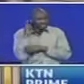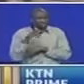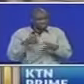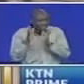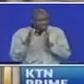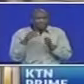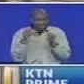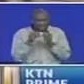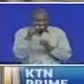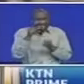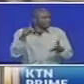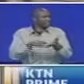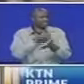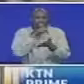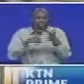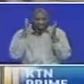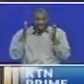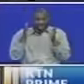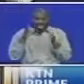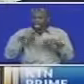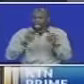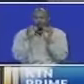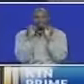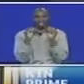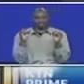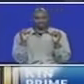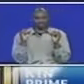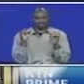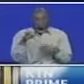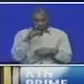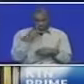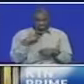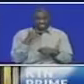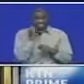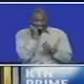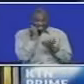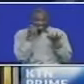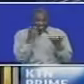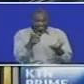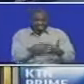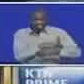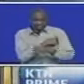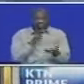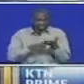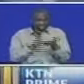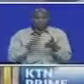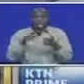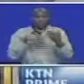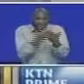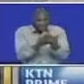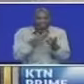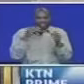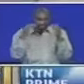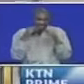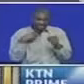that meeting is wrong. It cannot be allowed. The sacked chief registrar insists she has a right to appeal the decision, which she says